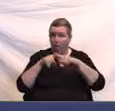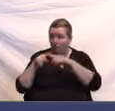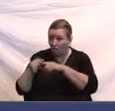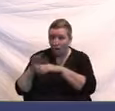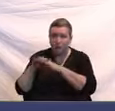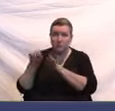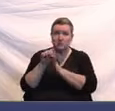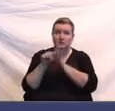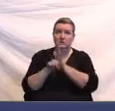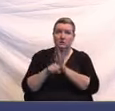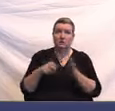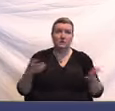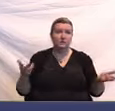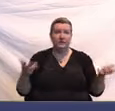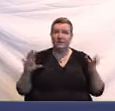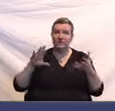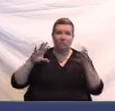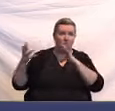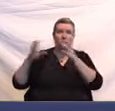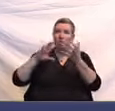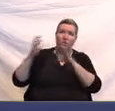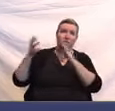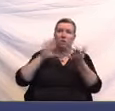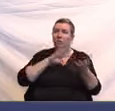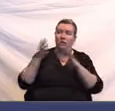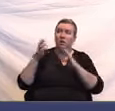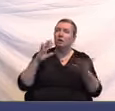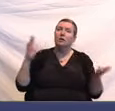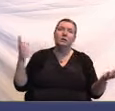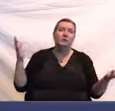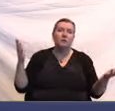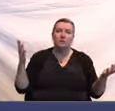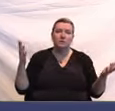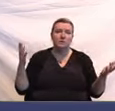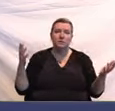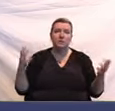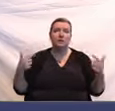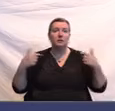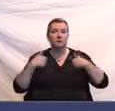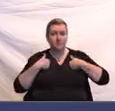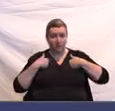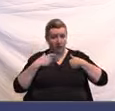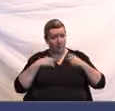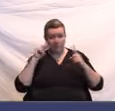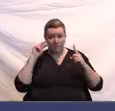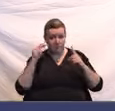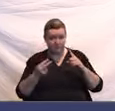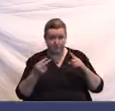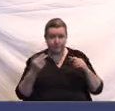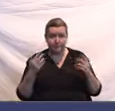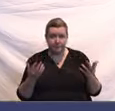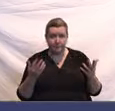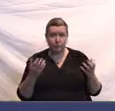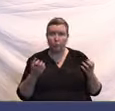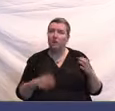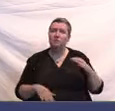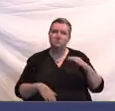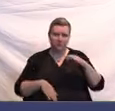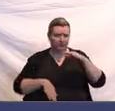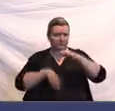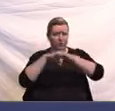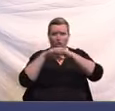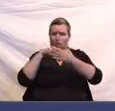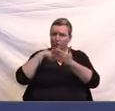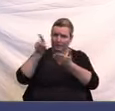way. And so I'm of the mindset, and I have been from moment one of the mindset, let's get up to full payment and keep it